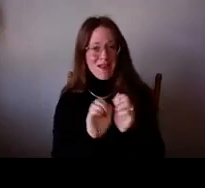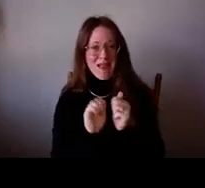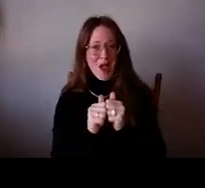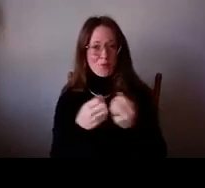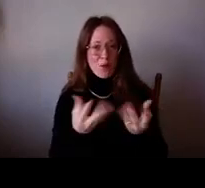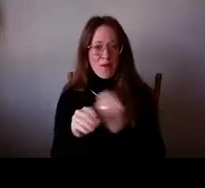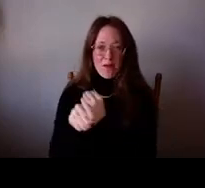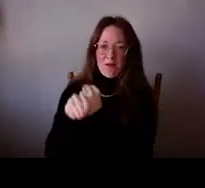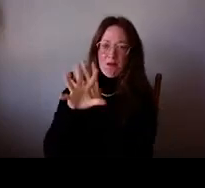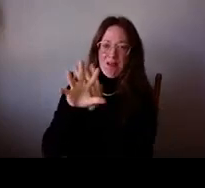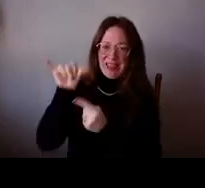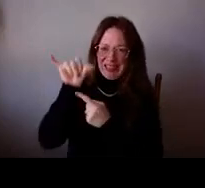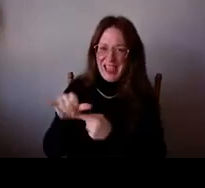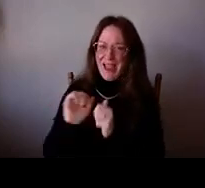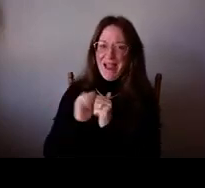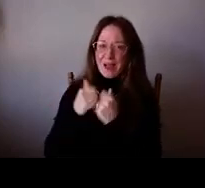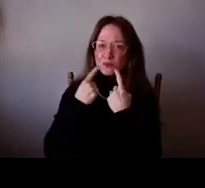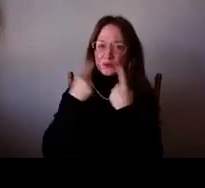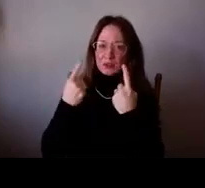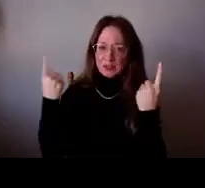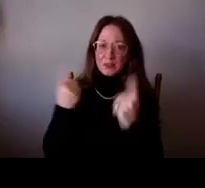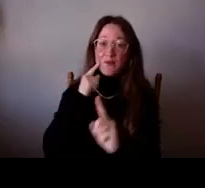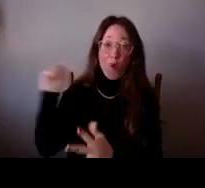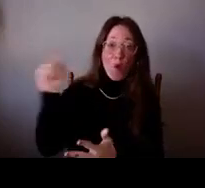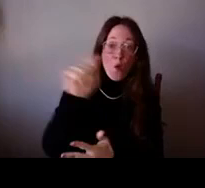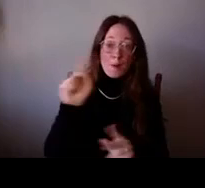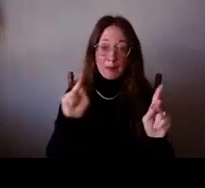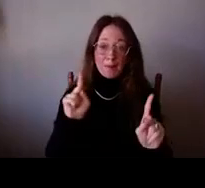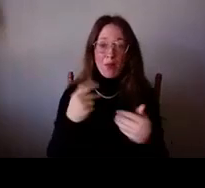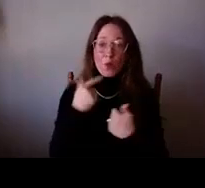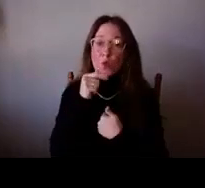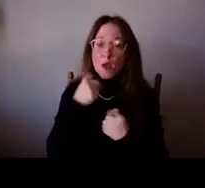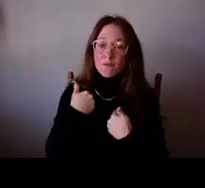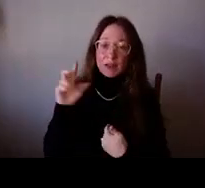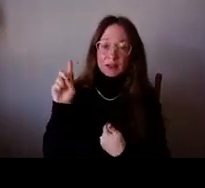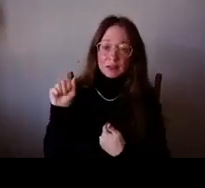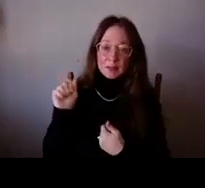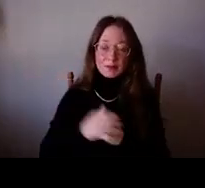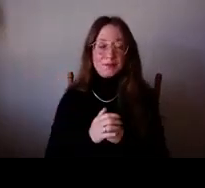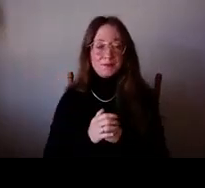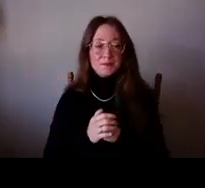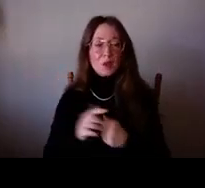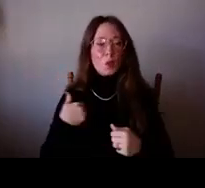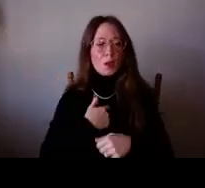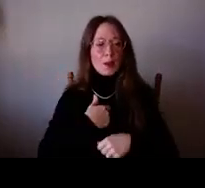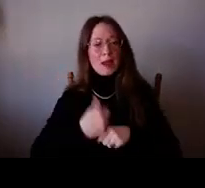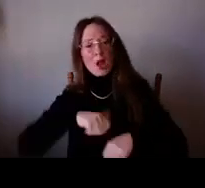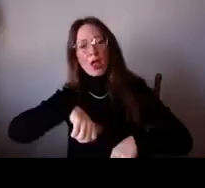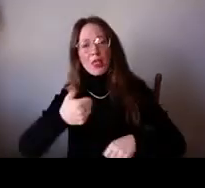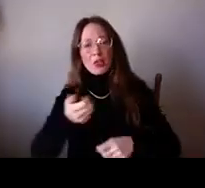services to individuals with disabilities. We issued an updated transition guide in partnership with